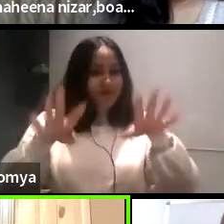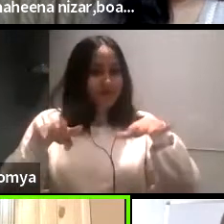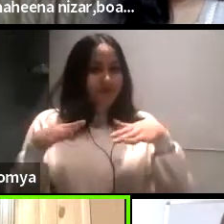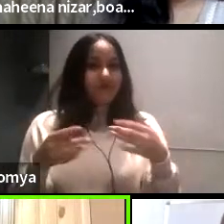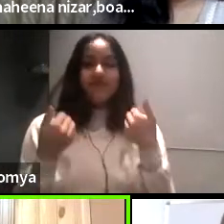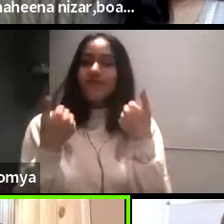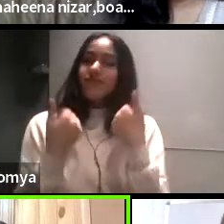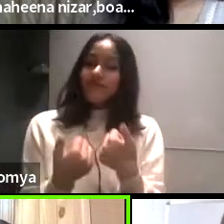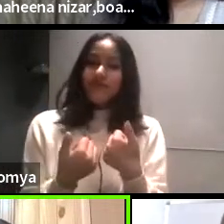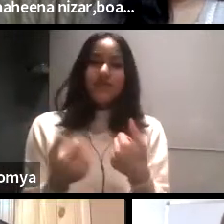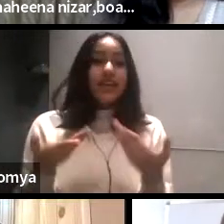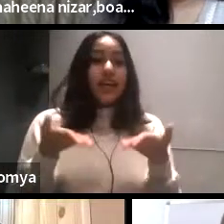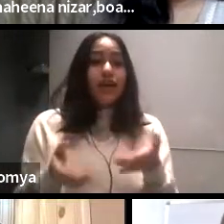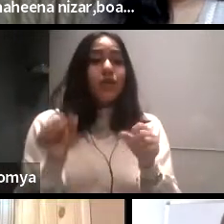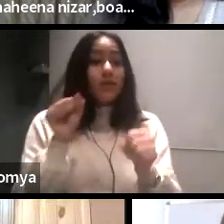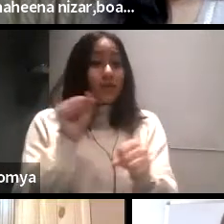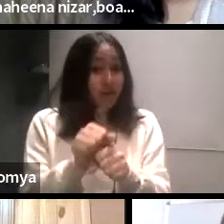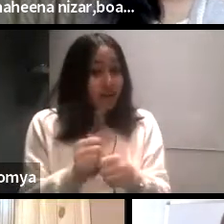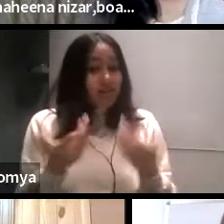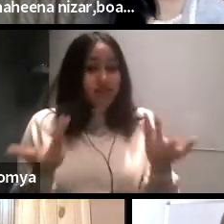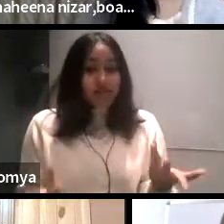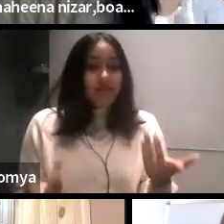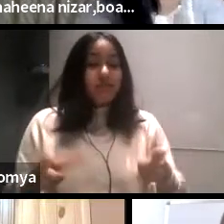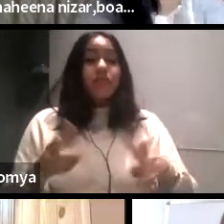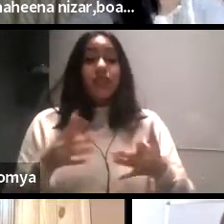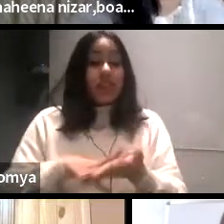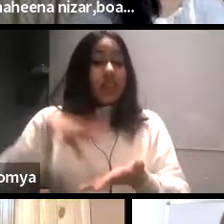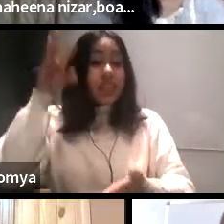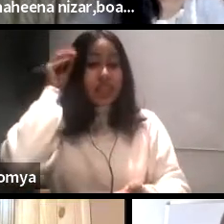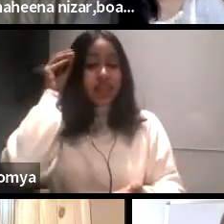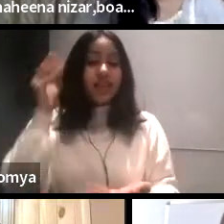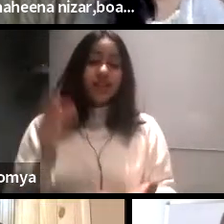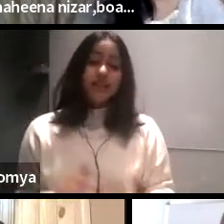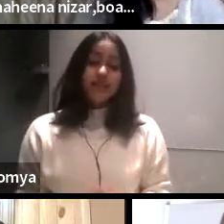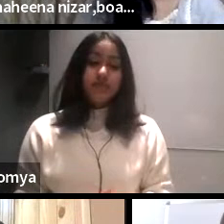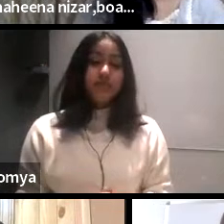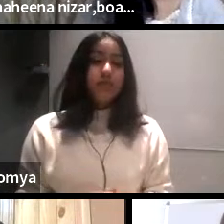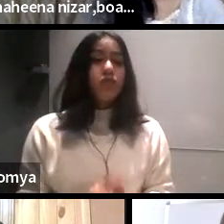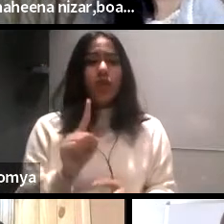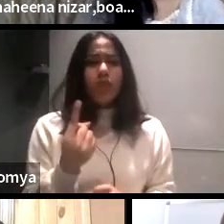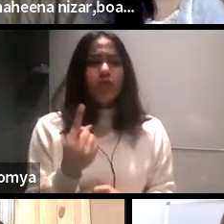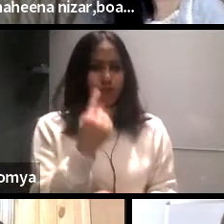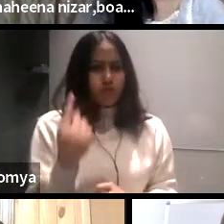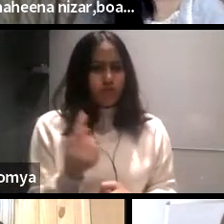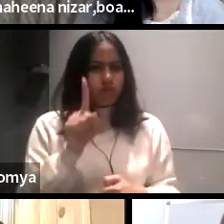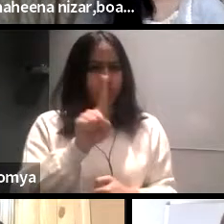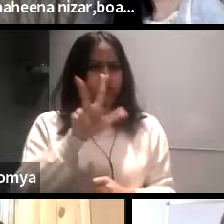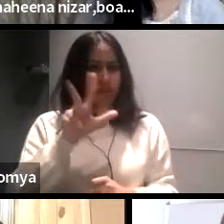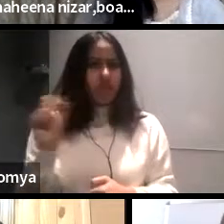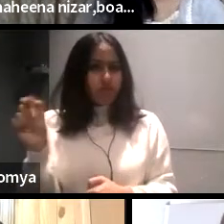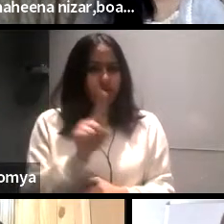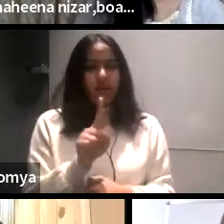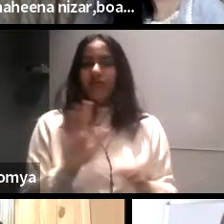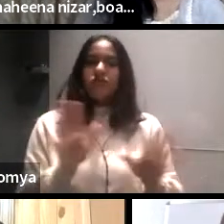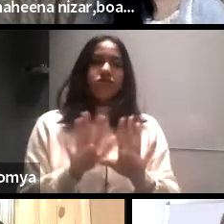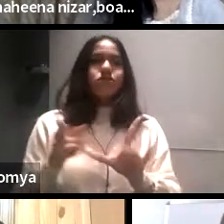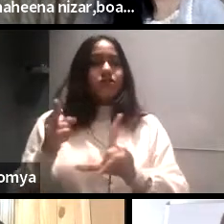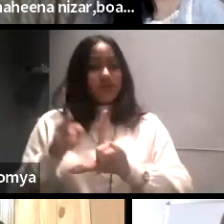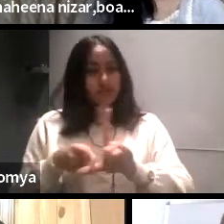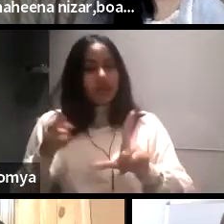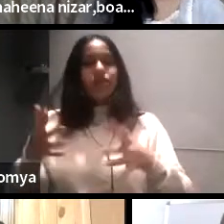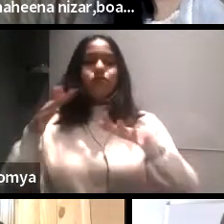share our work or share our learning, not only from the 18 months, but from our journey